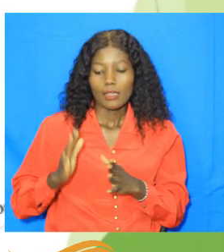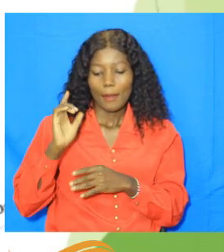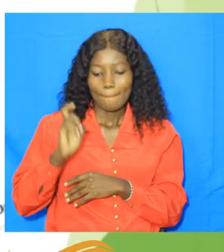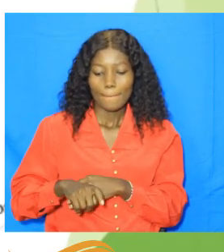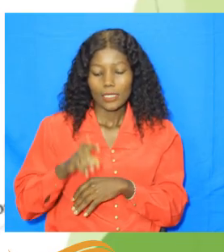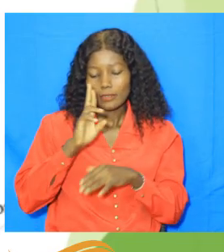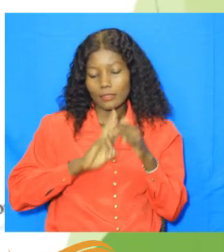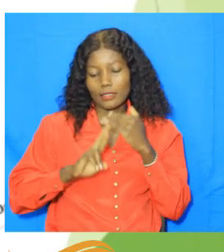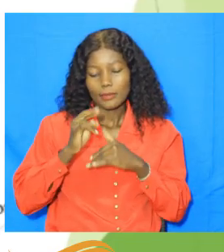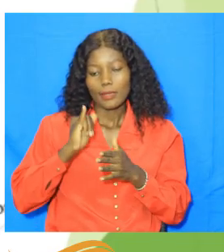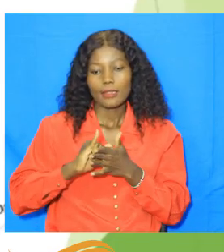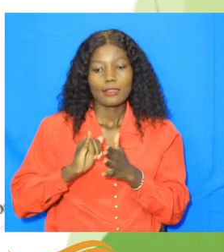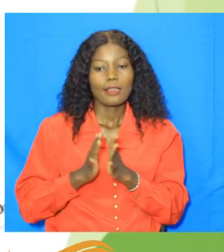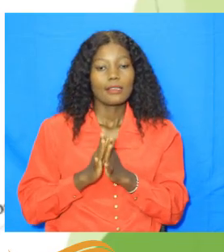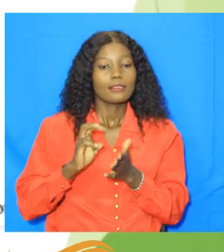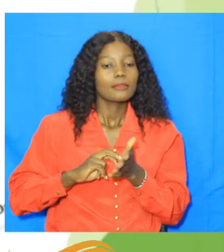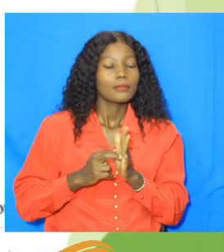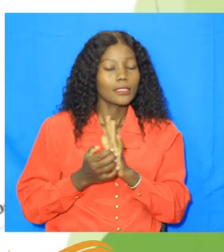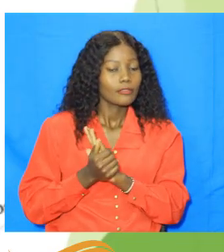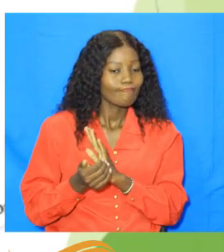So, techniques which are